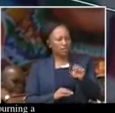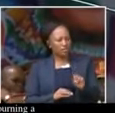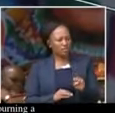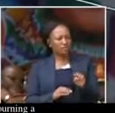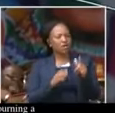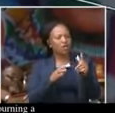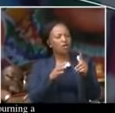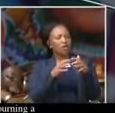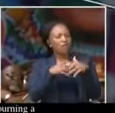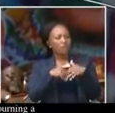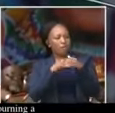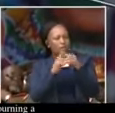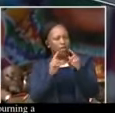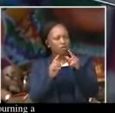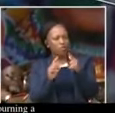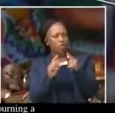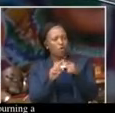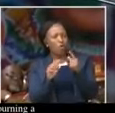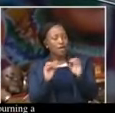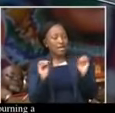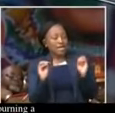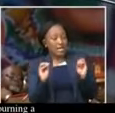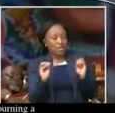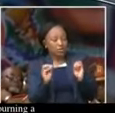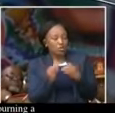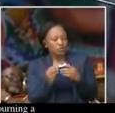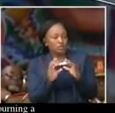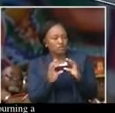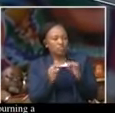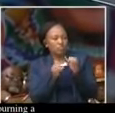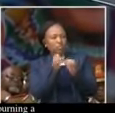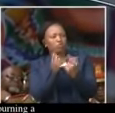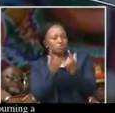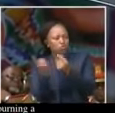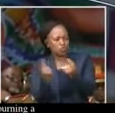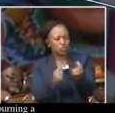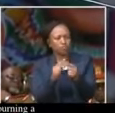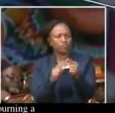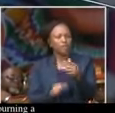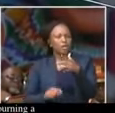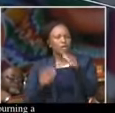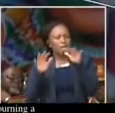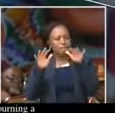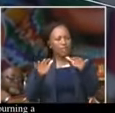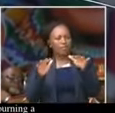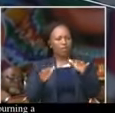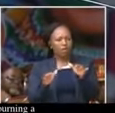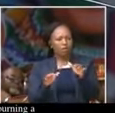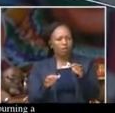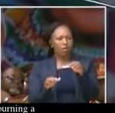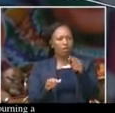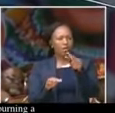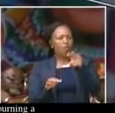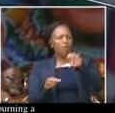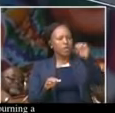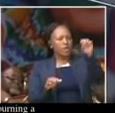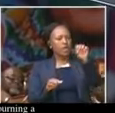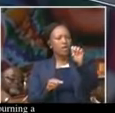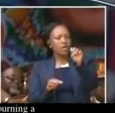on you when it was not fashionable to do so. The people of Winnie Mandela Squatter Camp are also